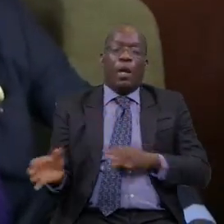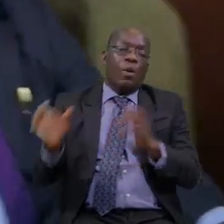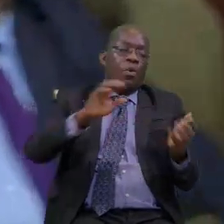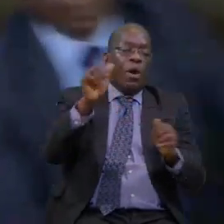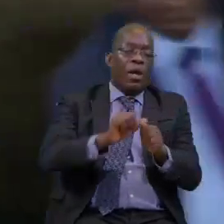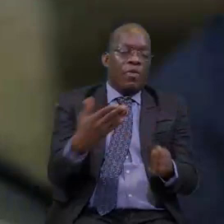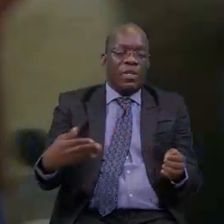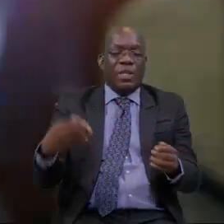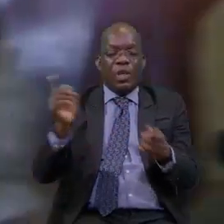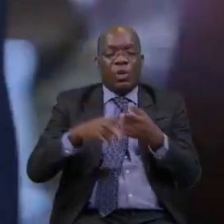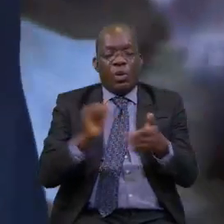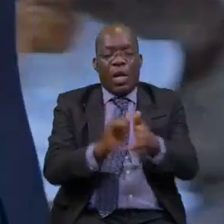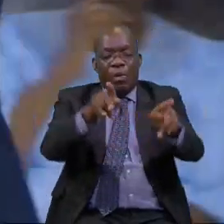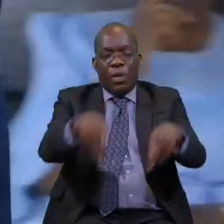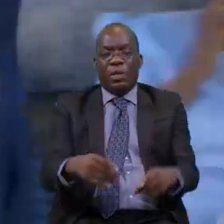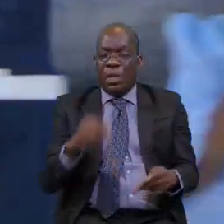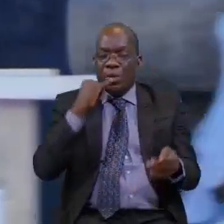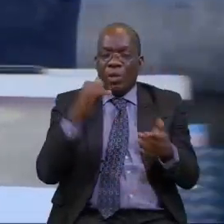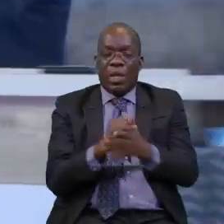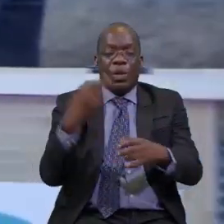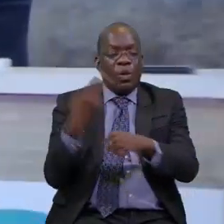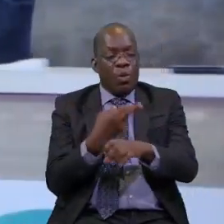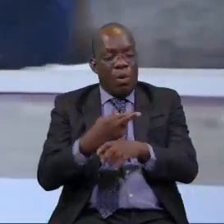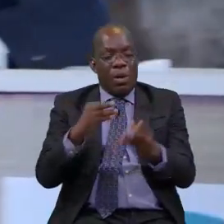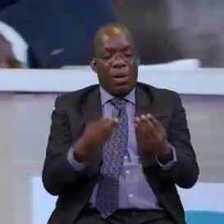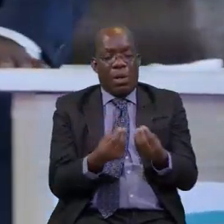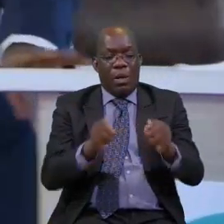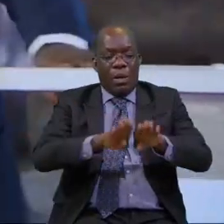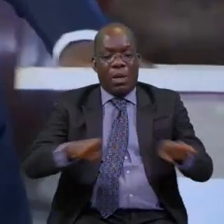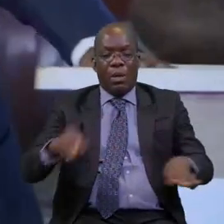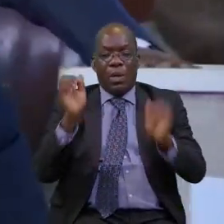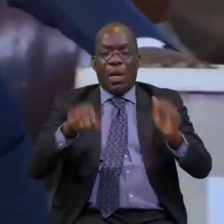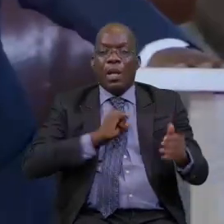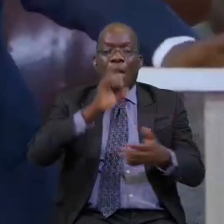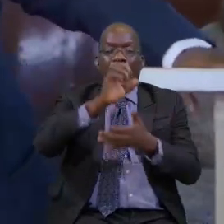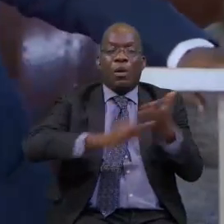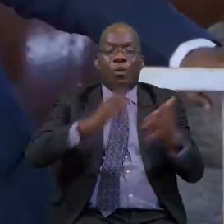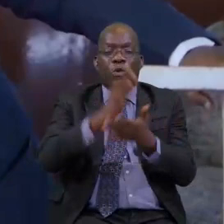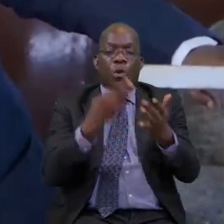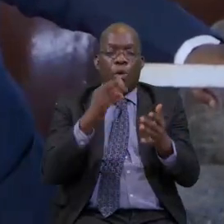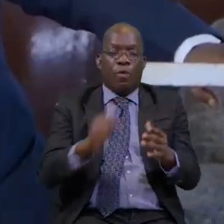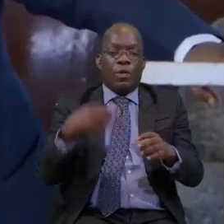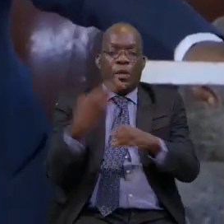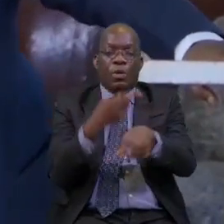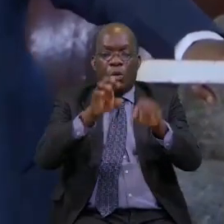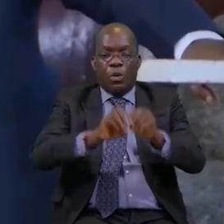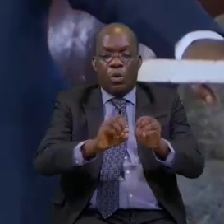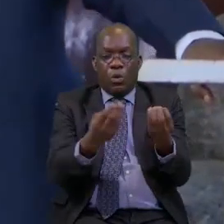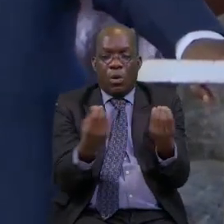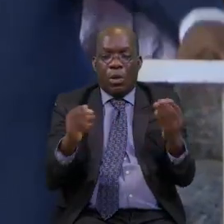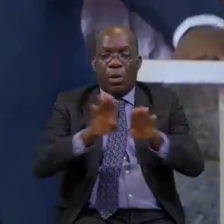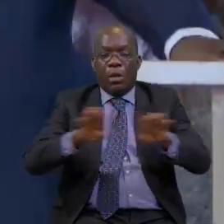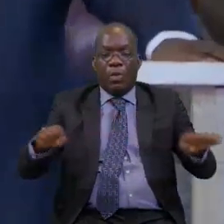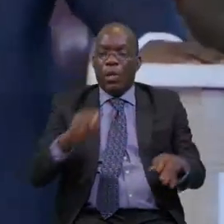Is that a rocky ground there? Can I remove some of the rocks there? Is that a wayside